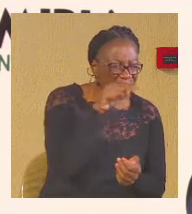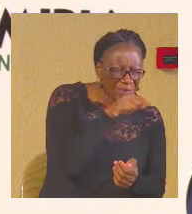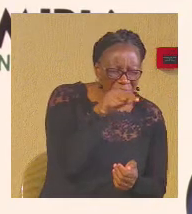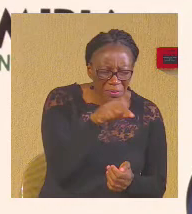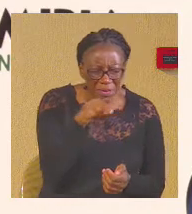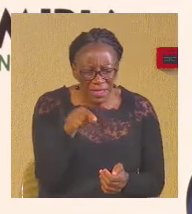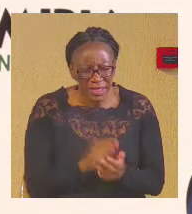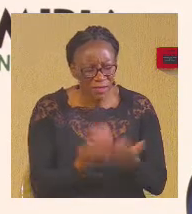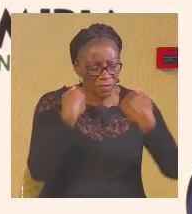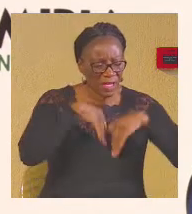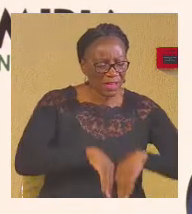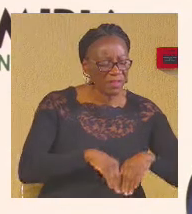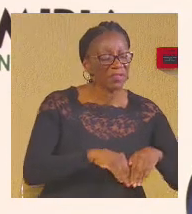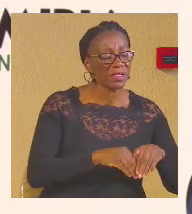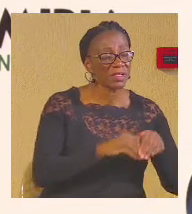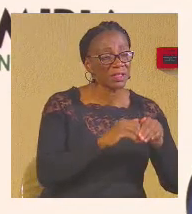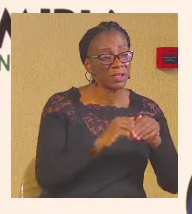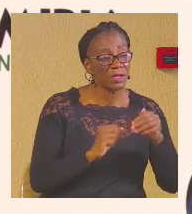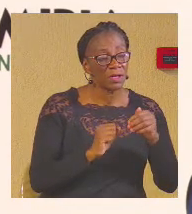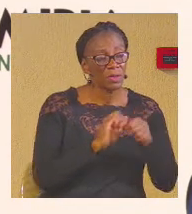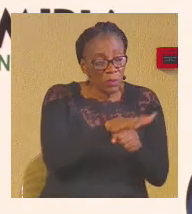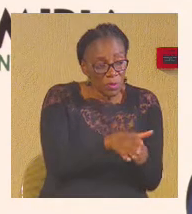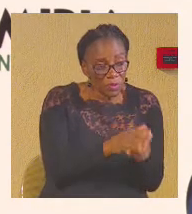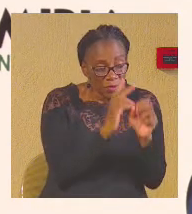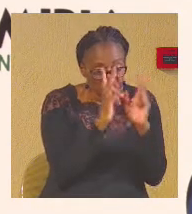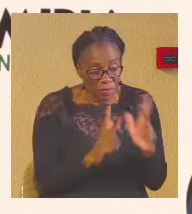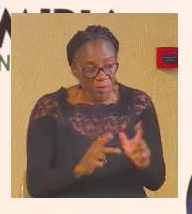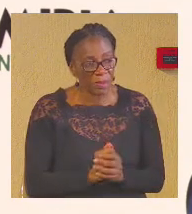health workers, among others, that are going to go out in the communities to